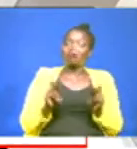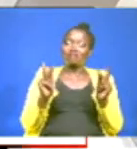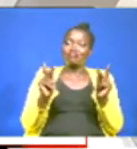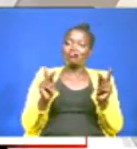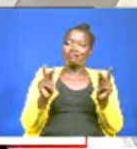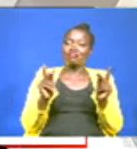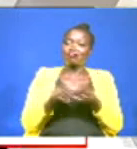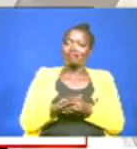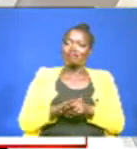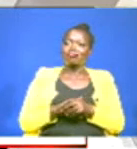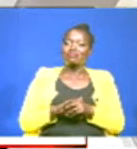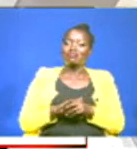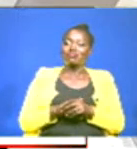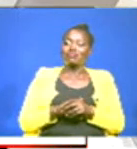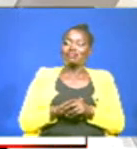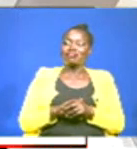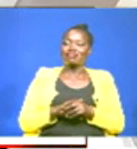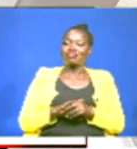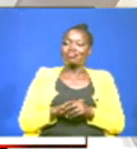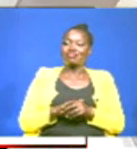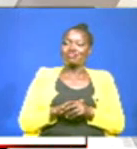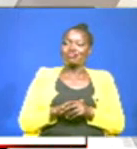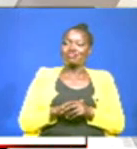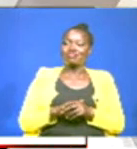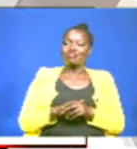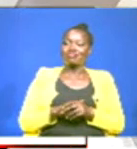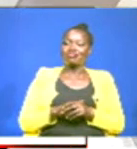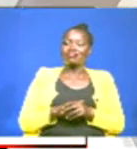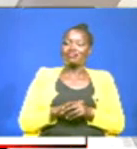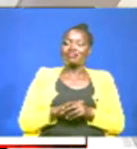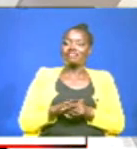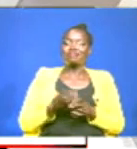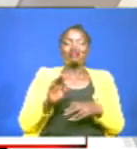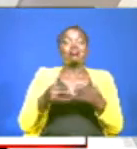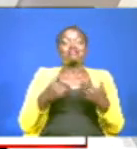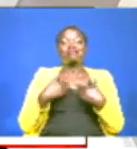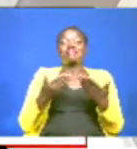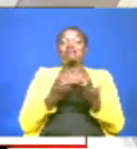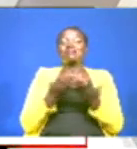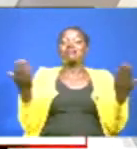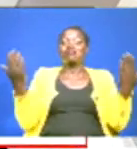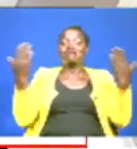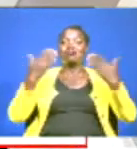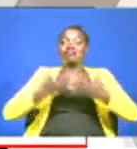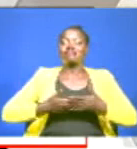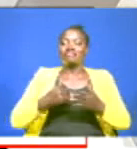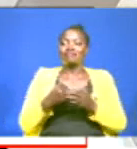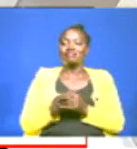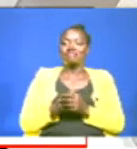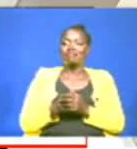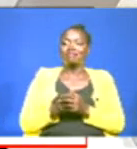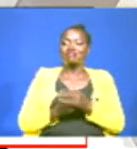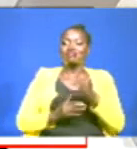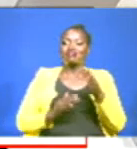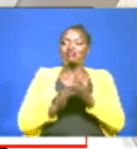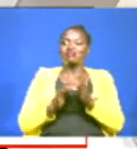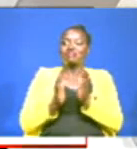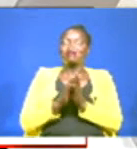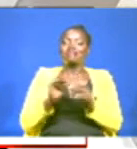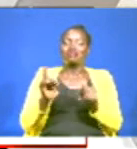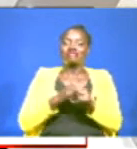up? Oh, well, yes. Done. Good job. Yes. Good job, yeah. That's all we had for you tonight at the Prime Edition, our first bulletin